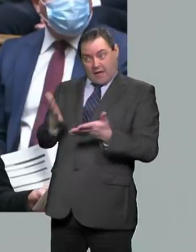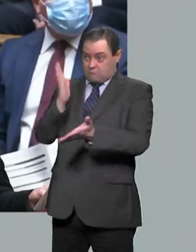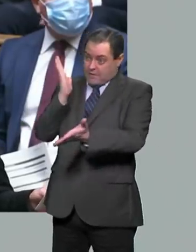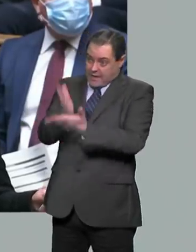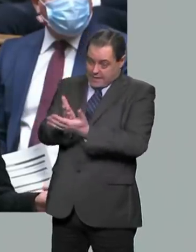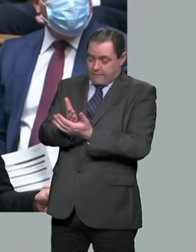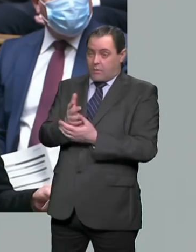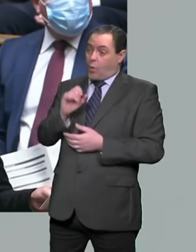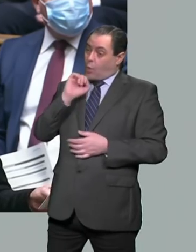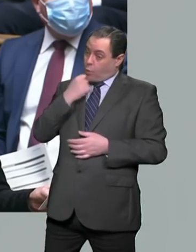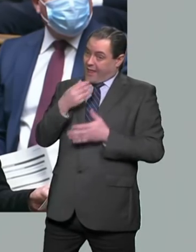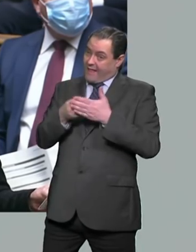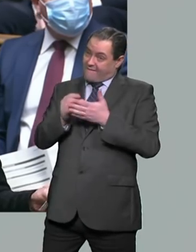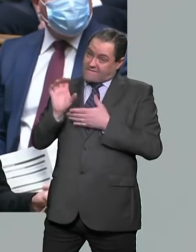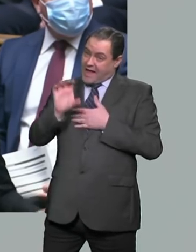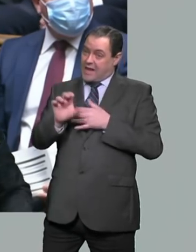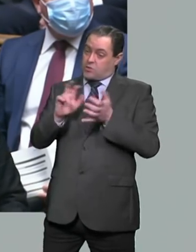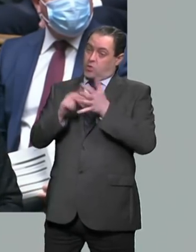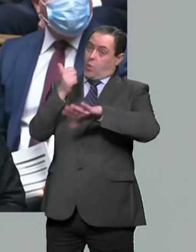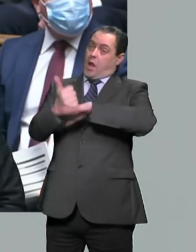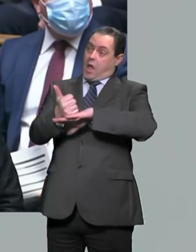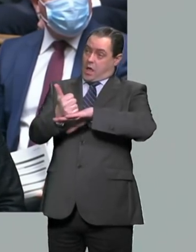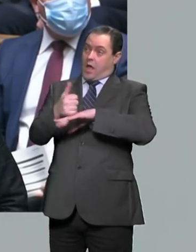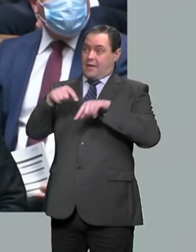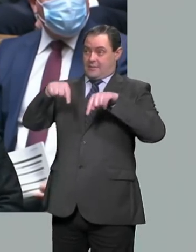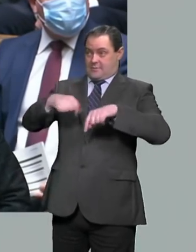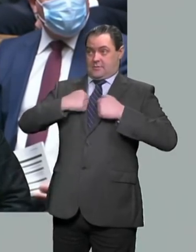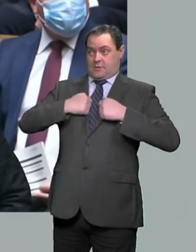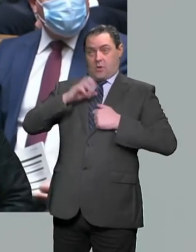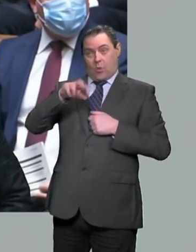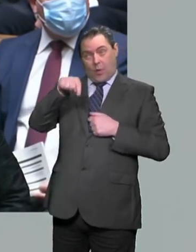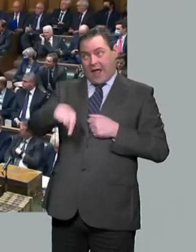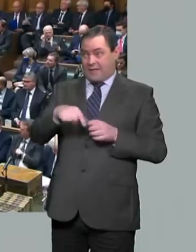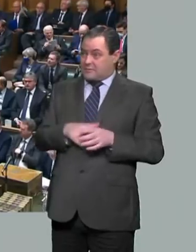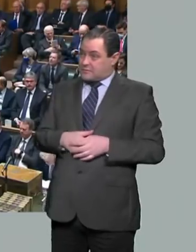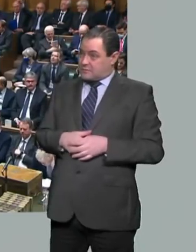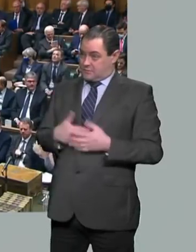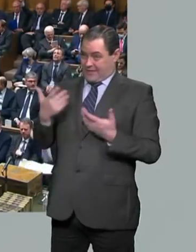honourable friend commit to financing a nuclear plant at the Wilver site this Parliament?